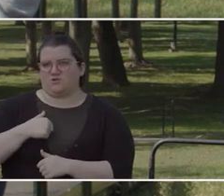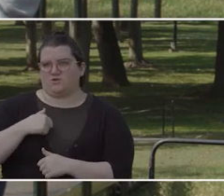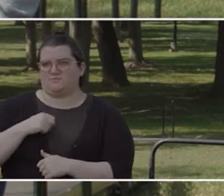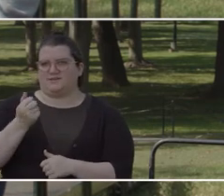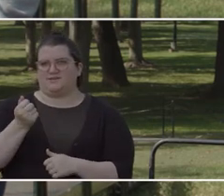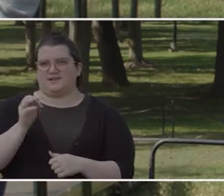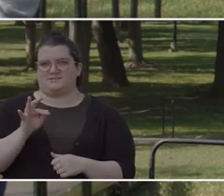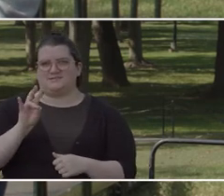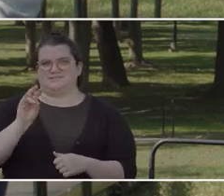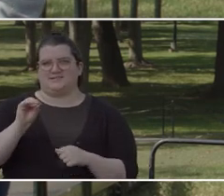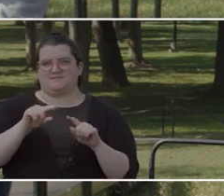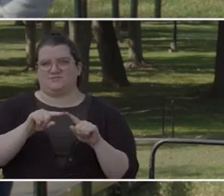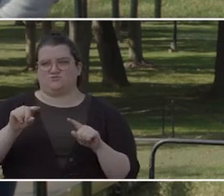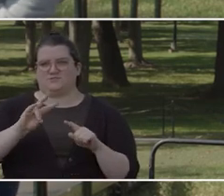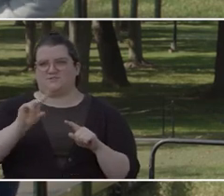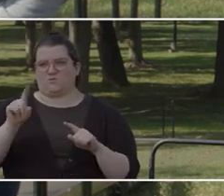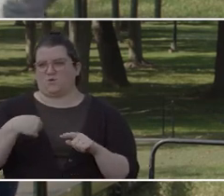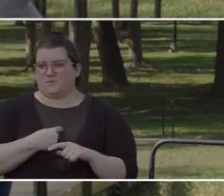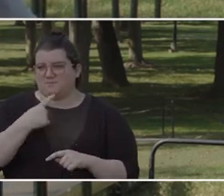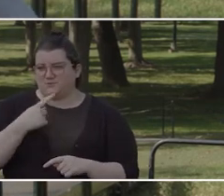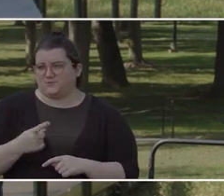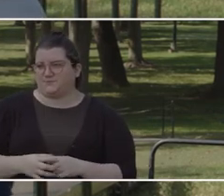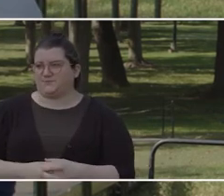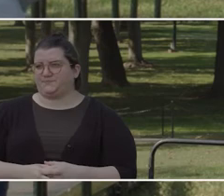1970 to 1971. We miss you.